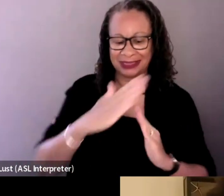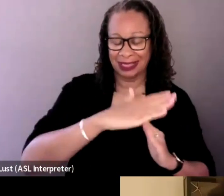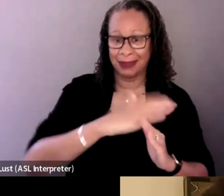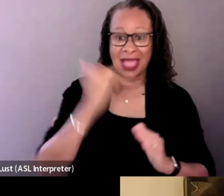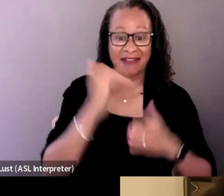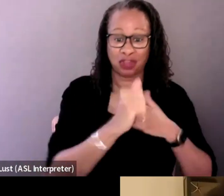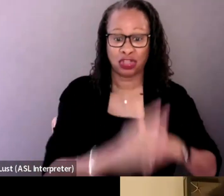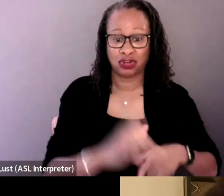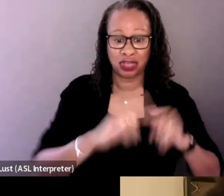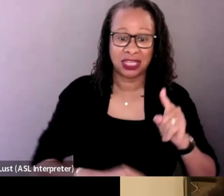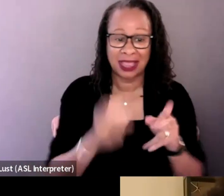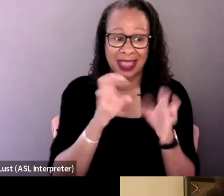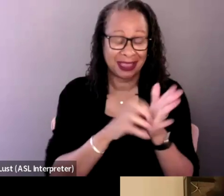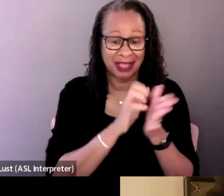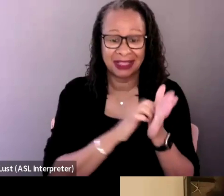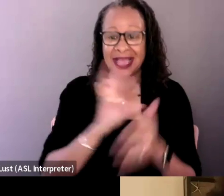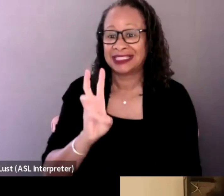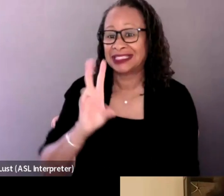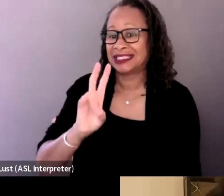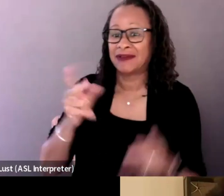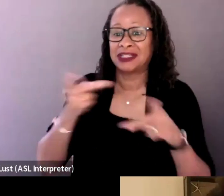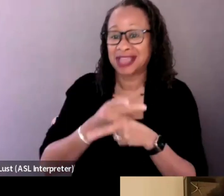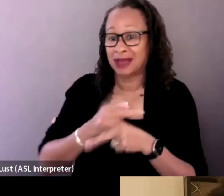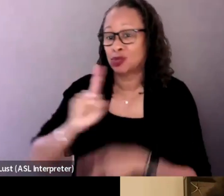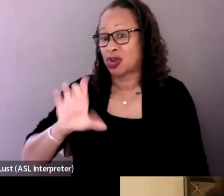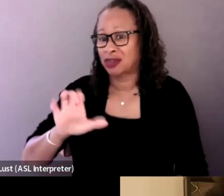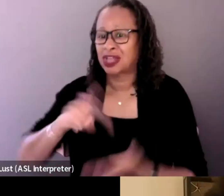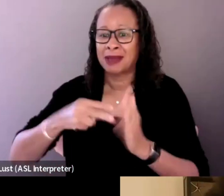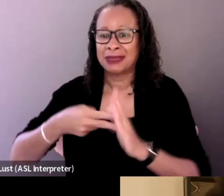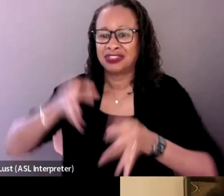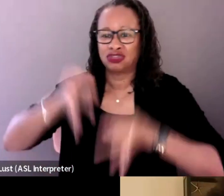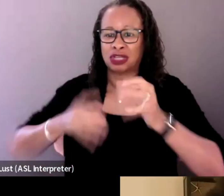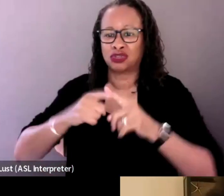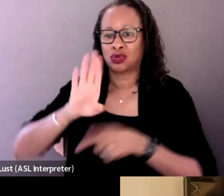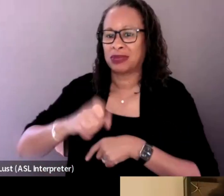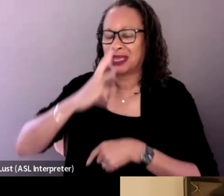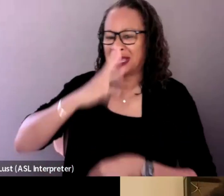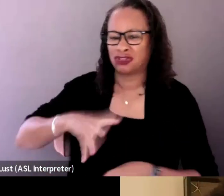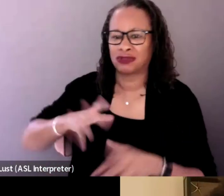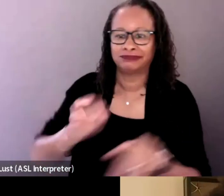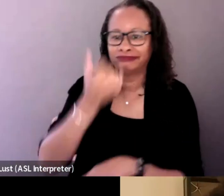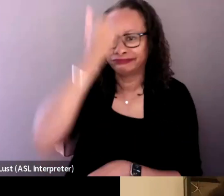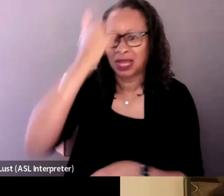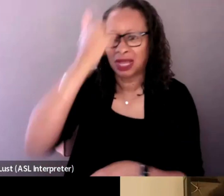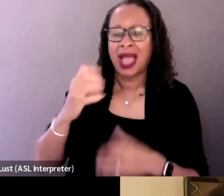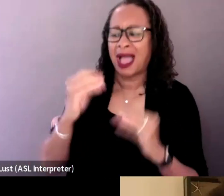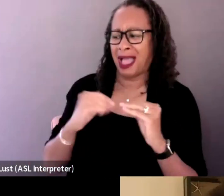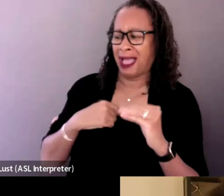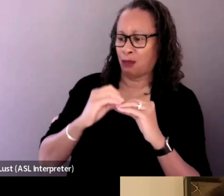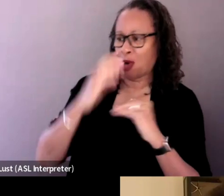leaders cannot calculate 67 times 100, then he is judged to be somehow ignorant, and I'm more educated than